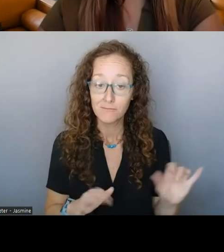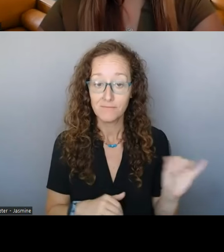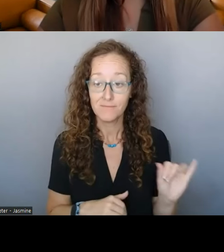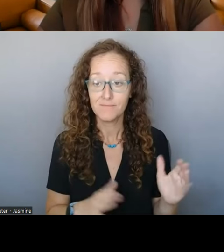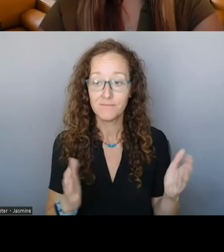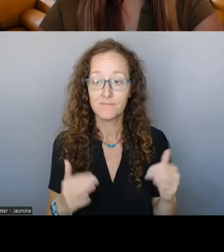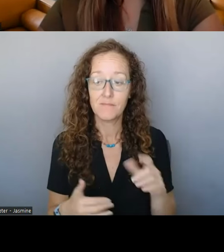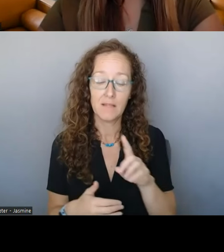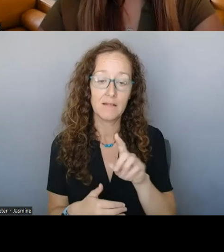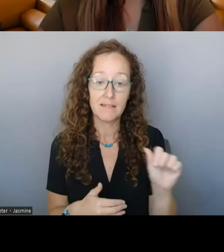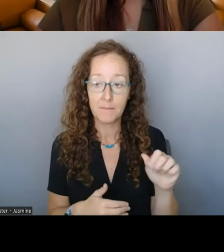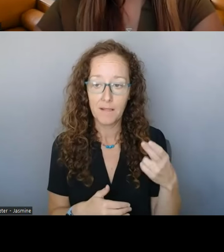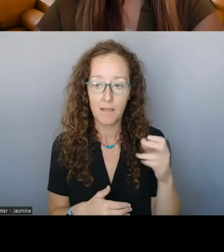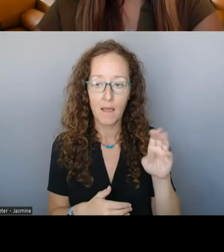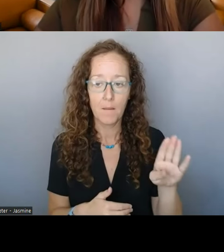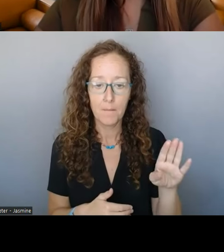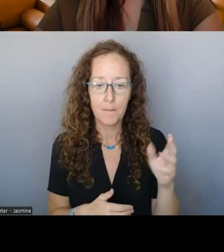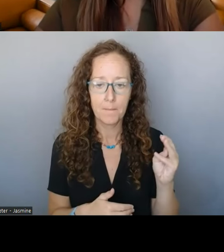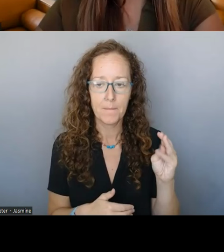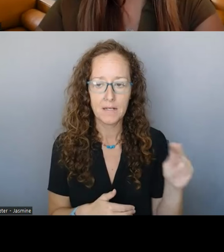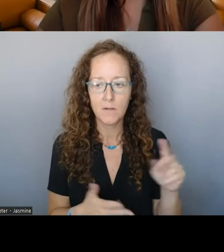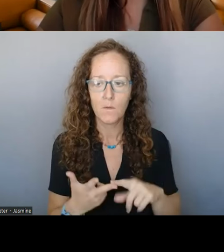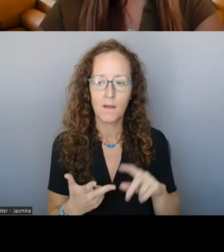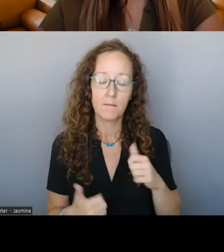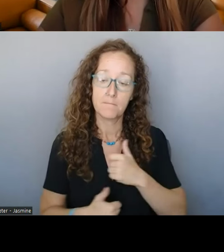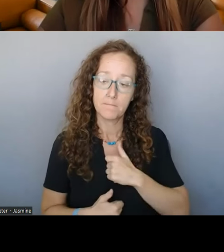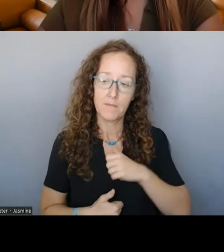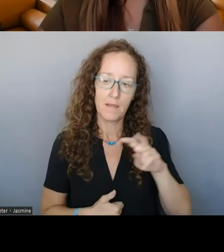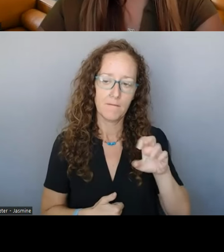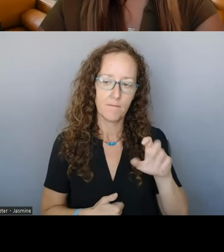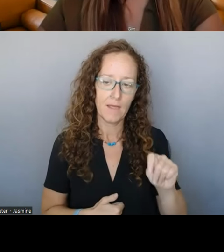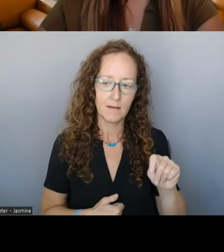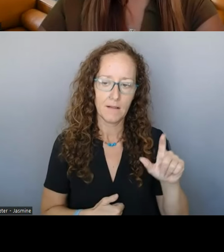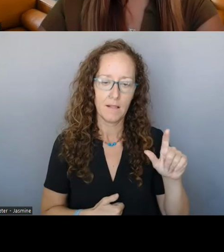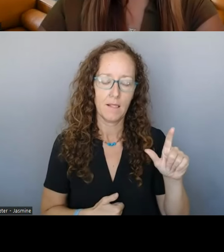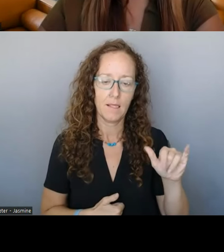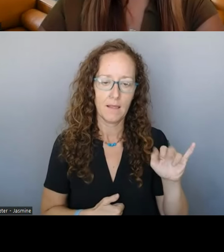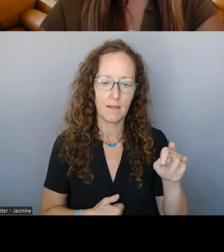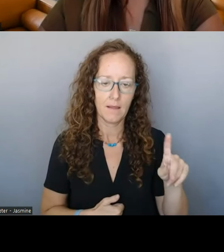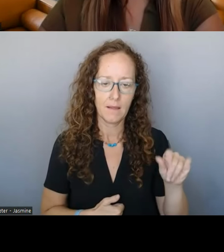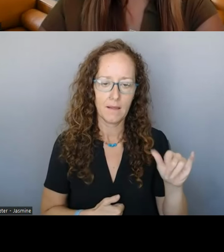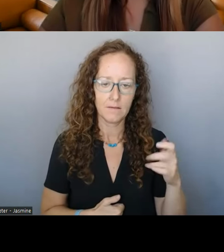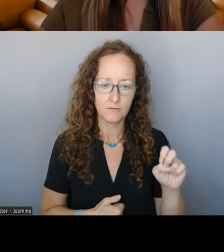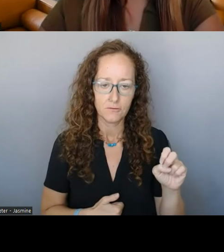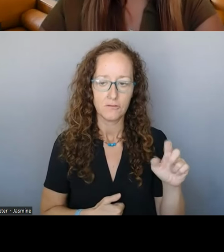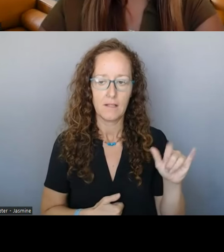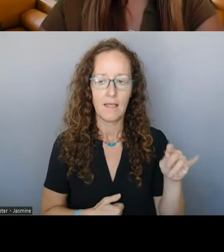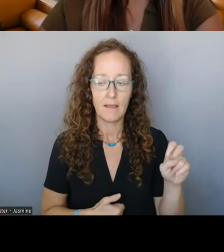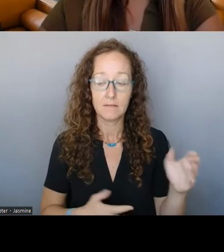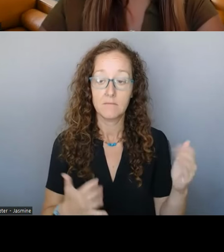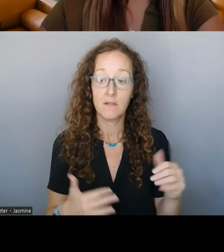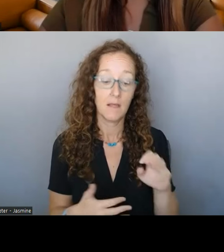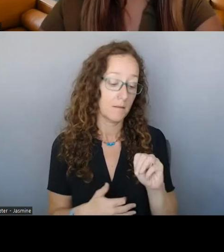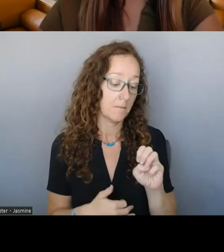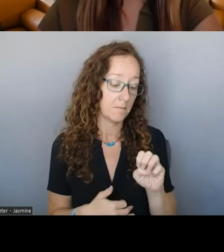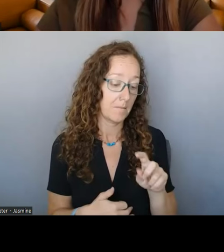with Veterans Linkage Line. And then Medicare is a really great resource in itself. Medicare.gov